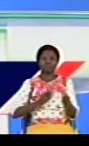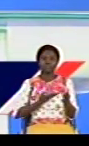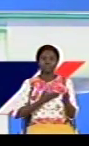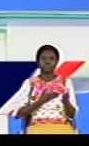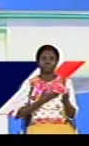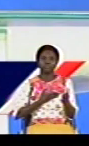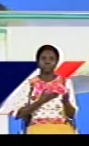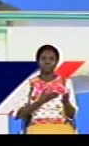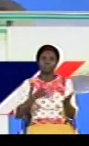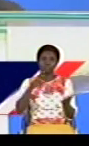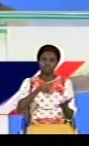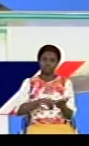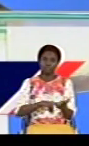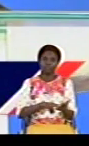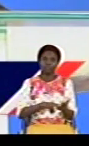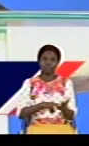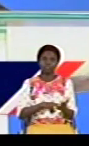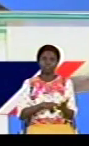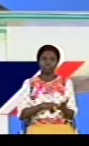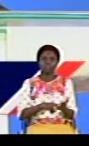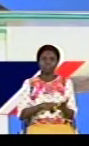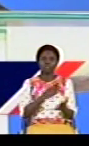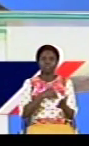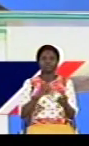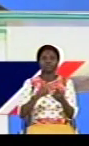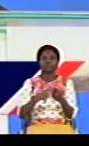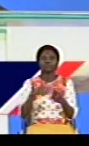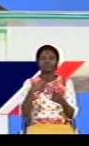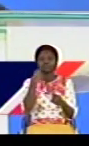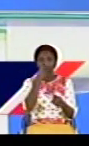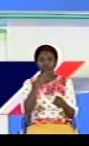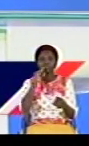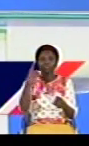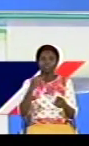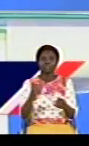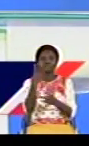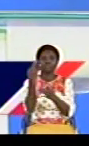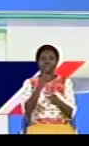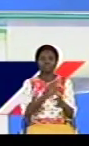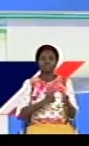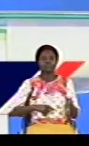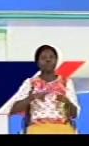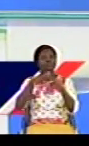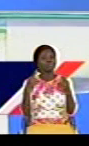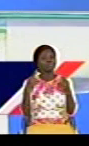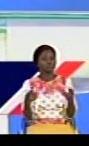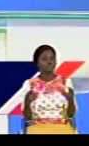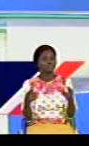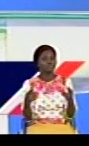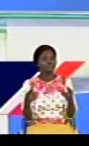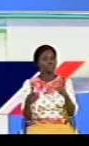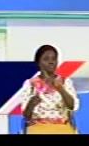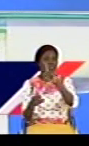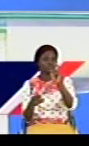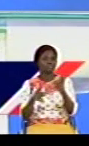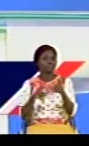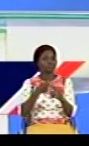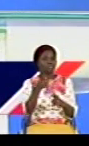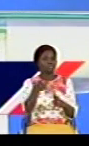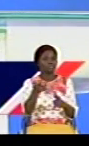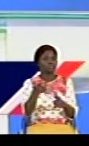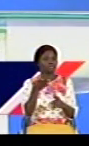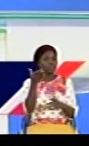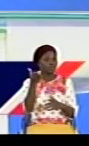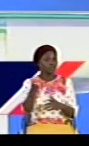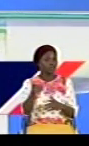is the arm of the Lord revealed? There you find that the arm of the